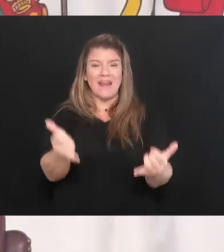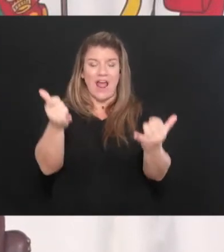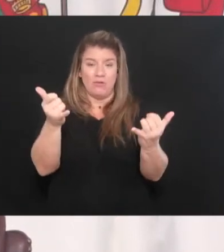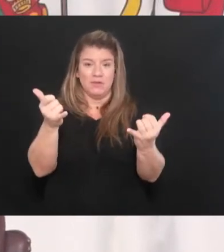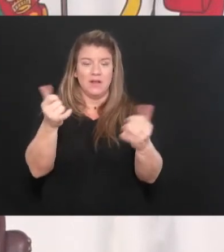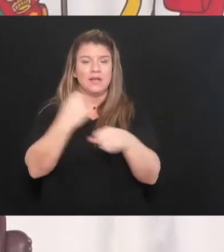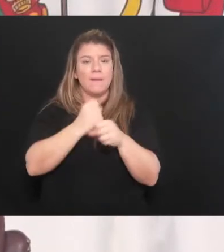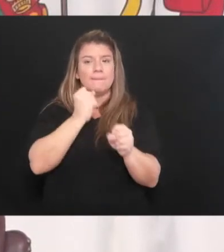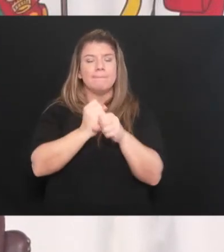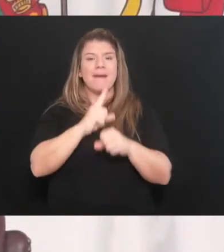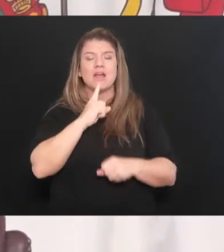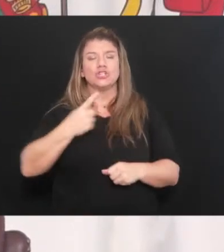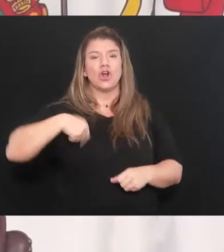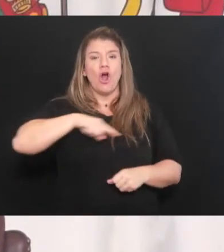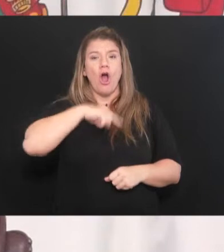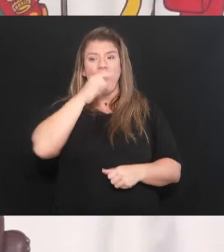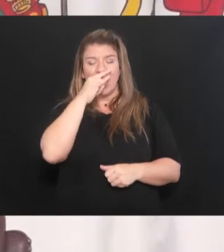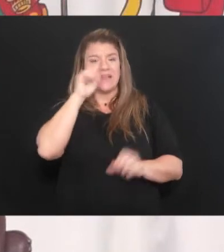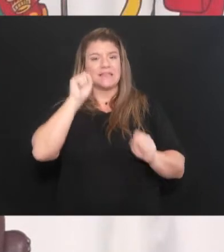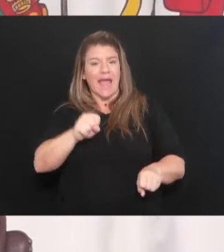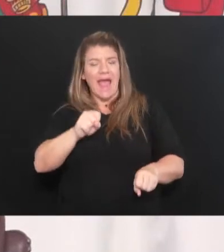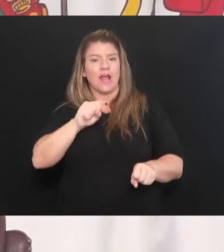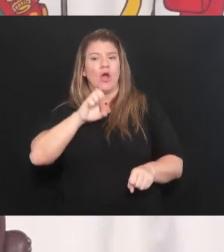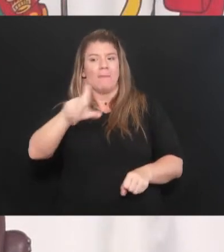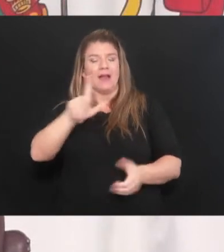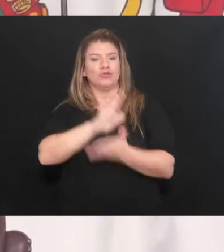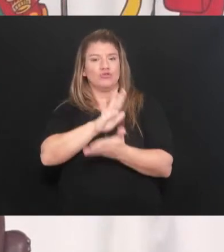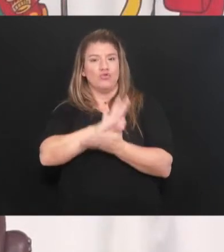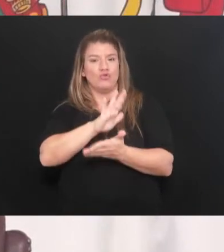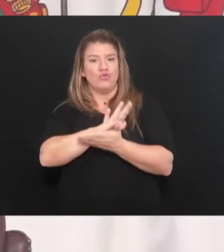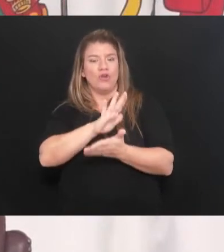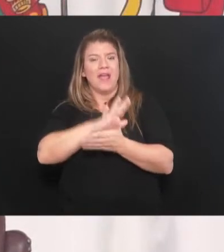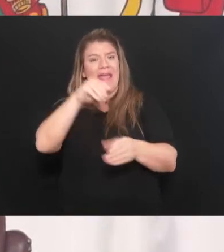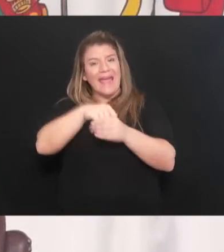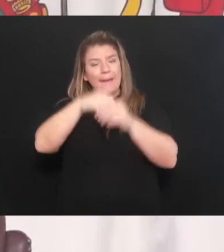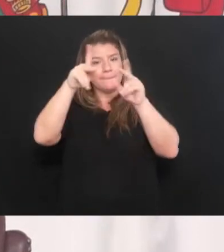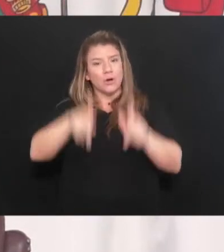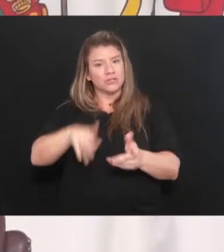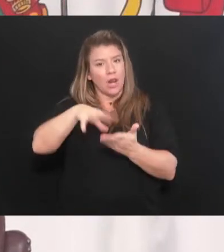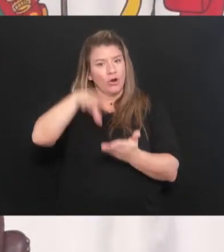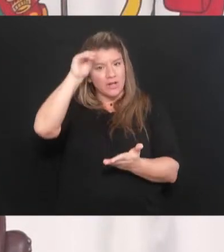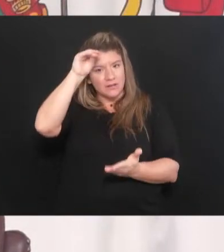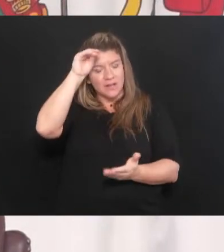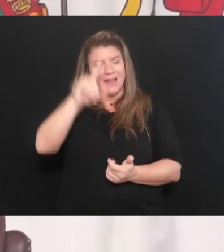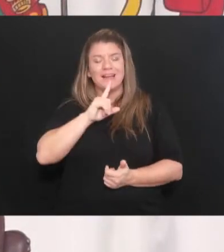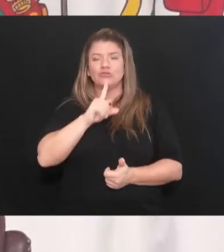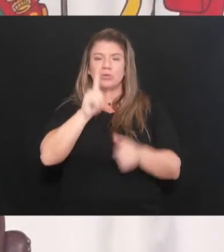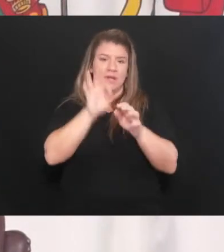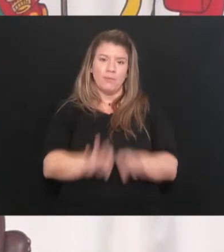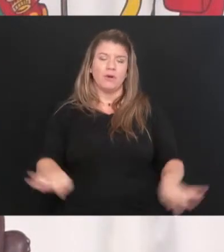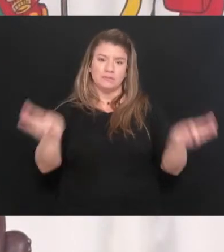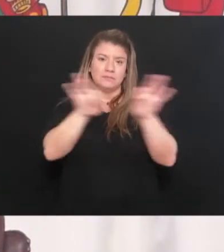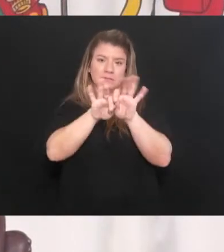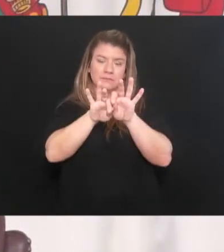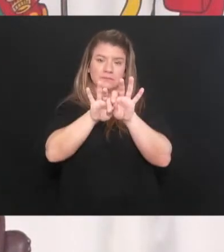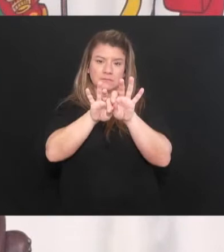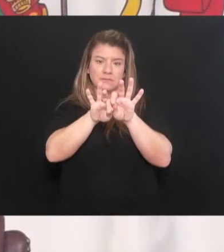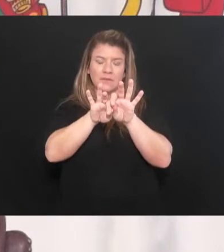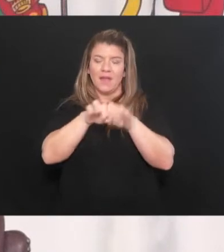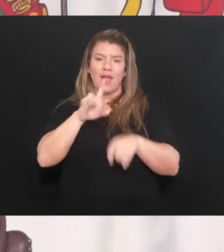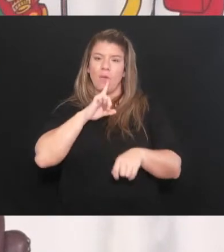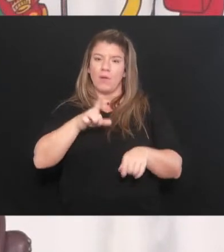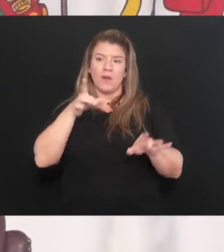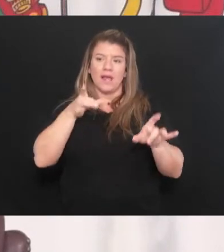to assure that our kids can be in school and get in-person learning. It's so important. And we hate it